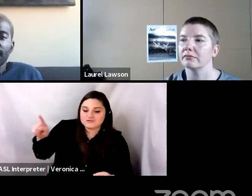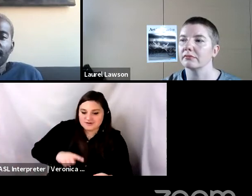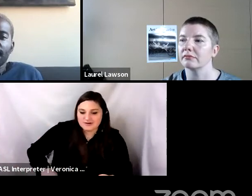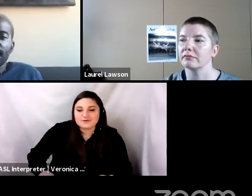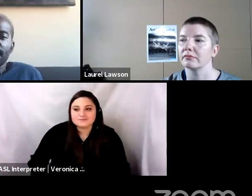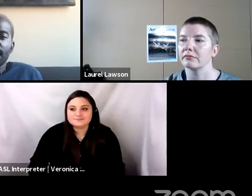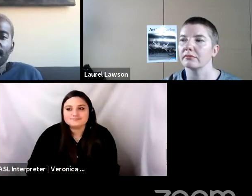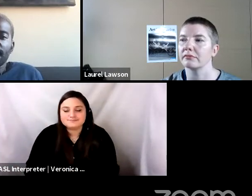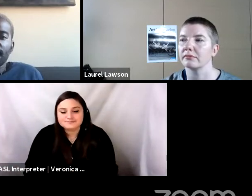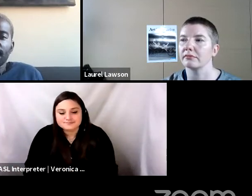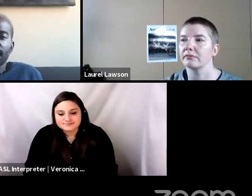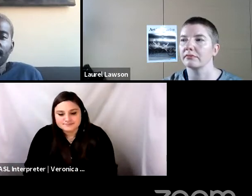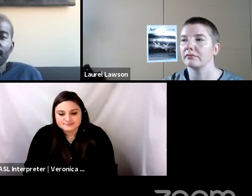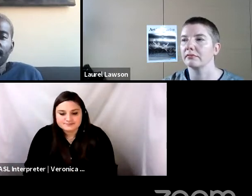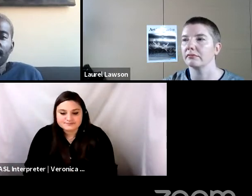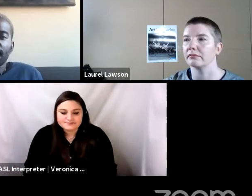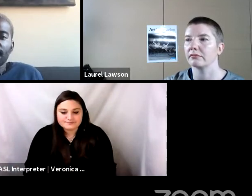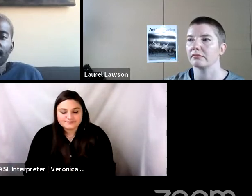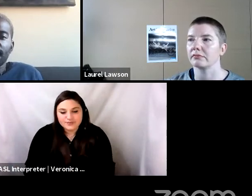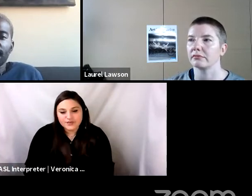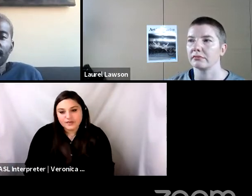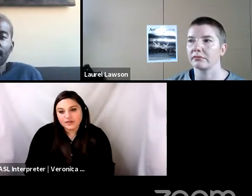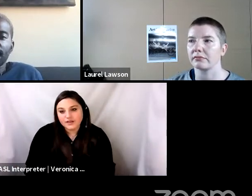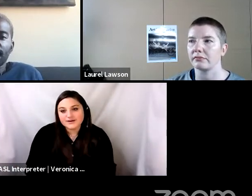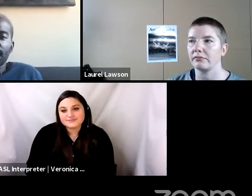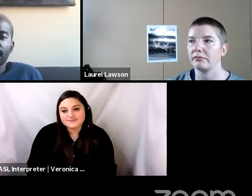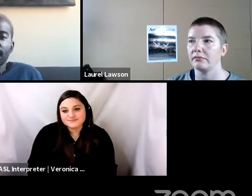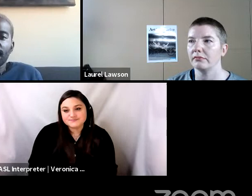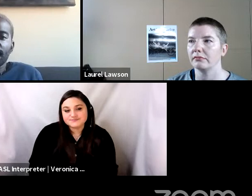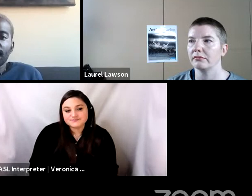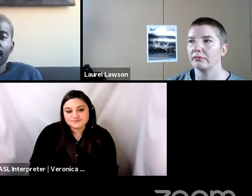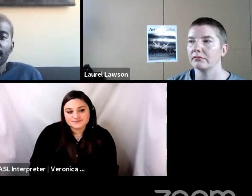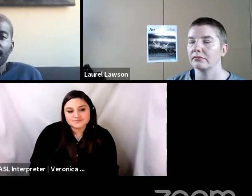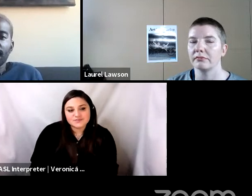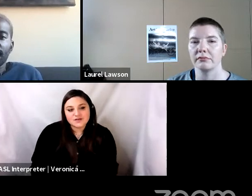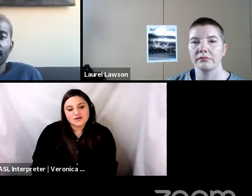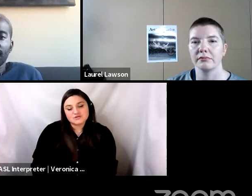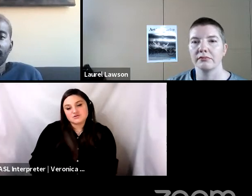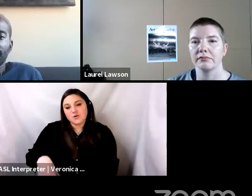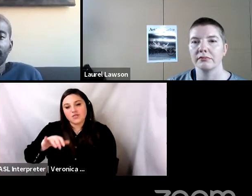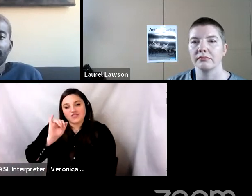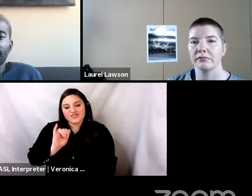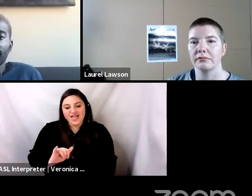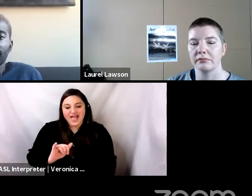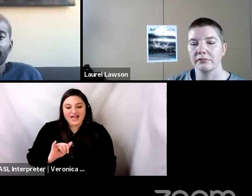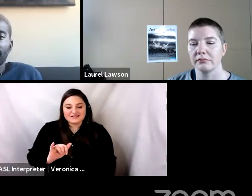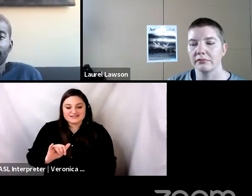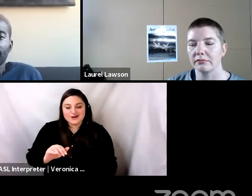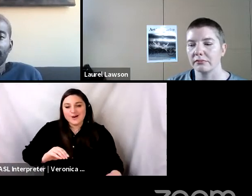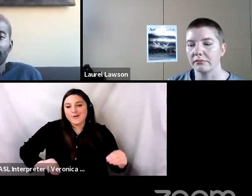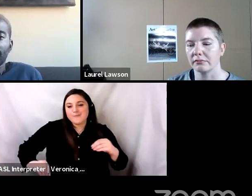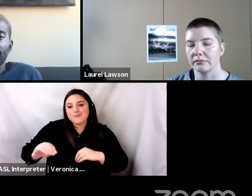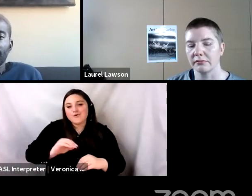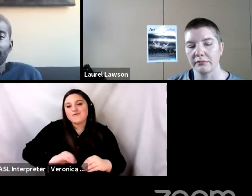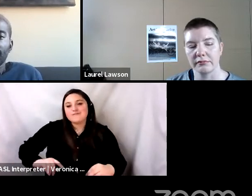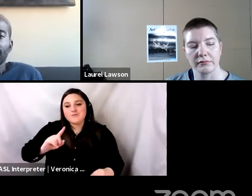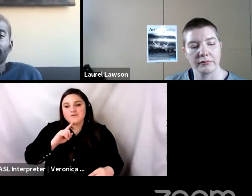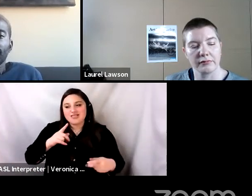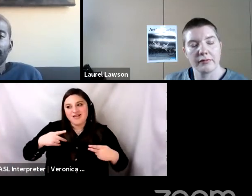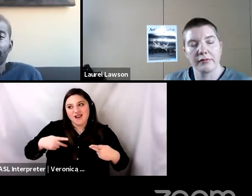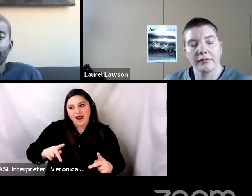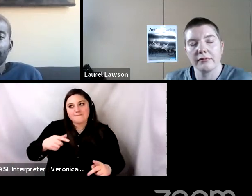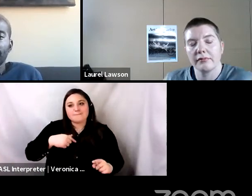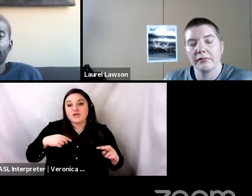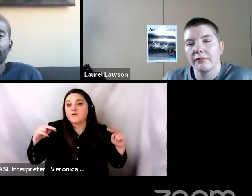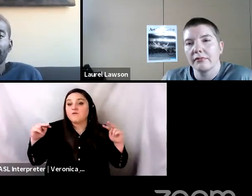that really looked at my disability as a generative space.